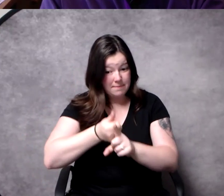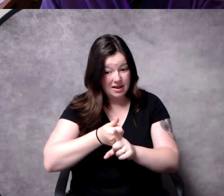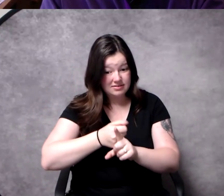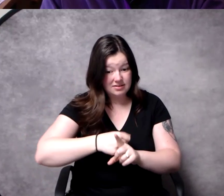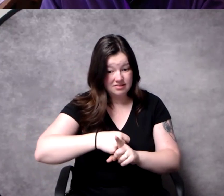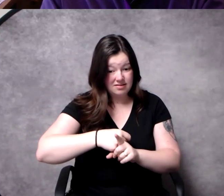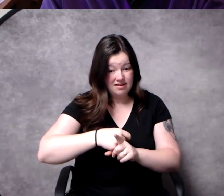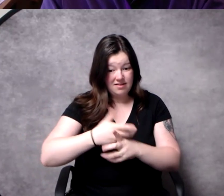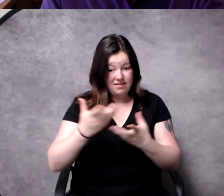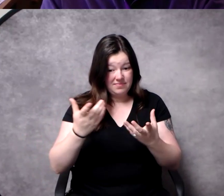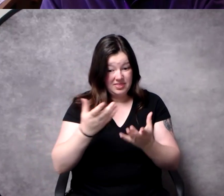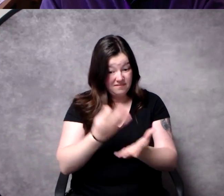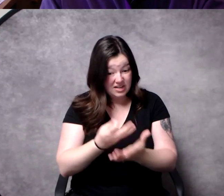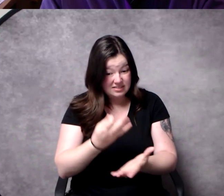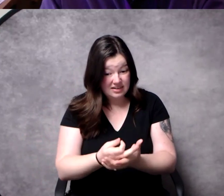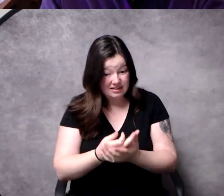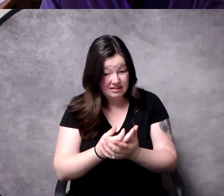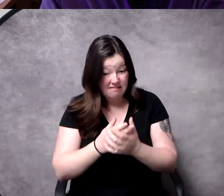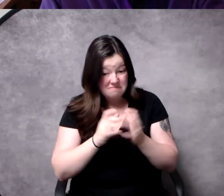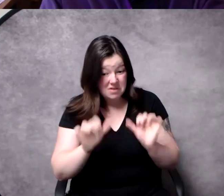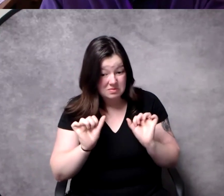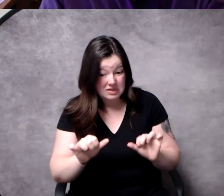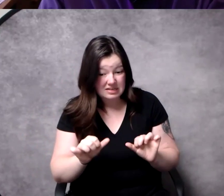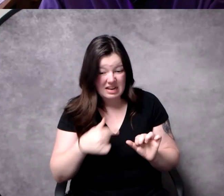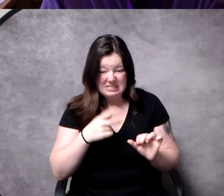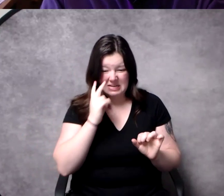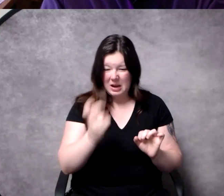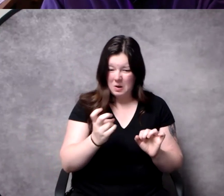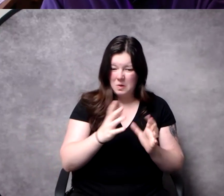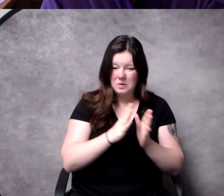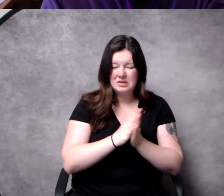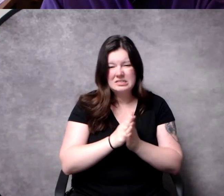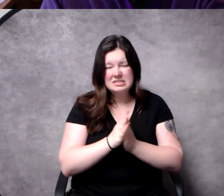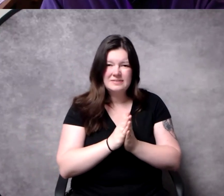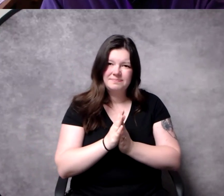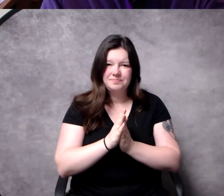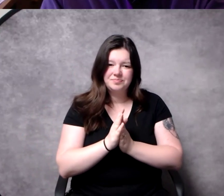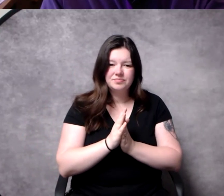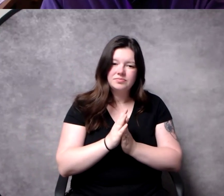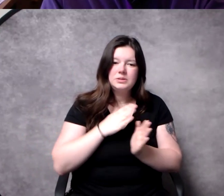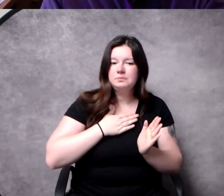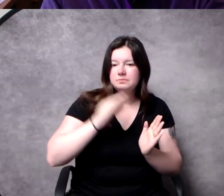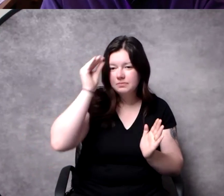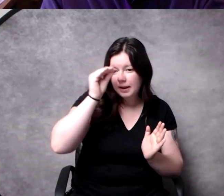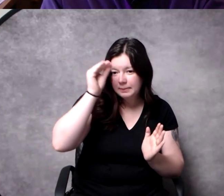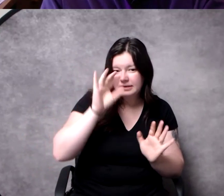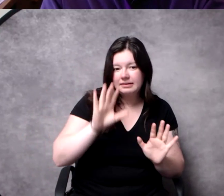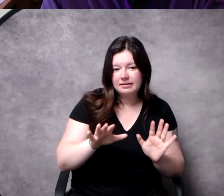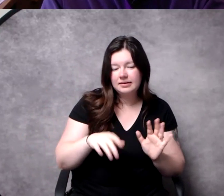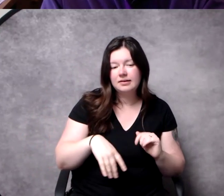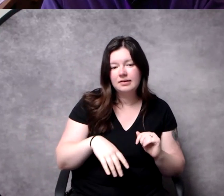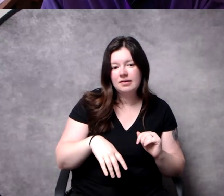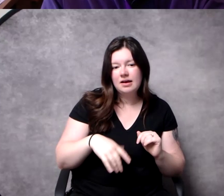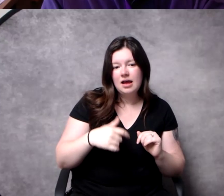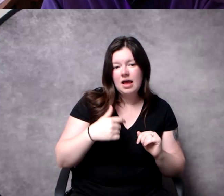I think NIGMS will fund it. So I guess my feeling is I would not, you know,